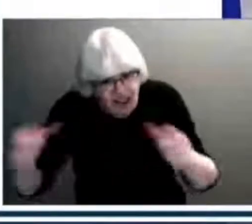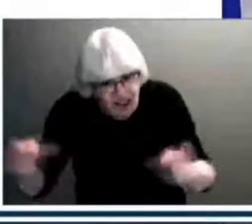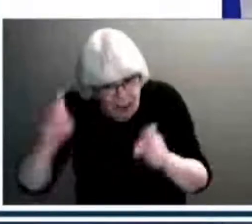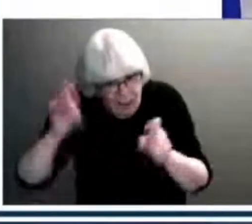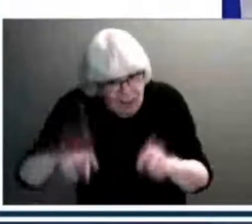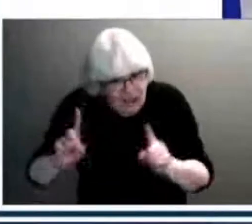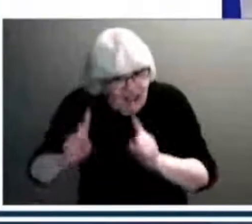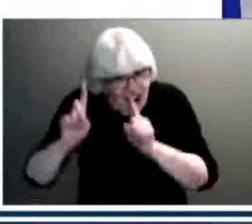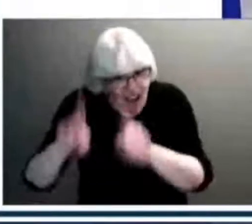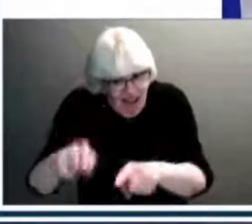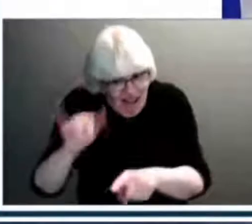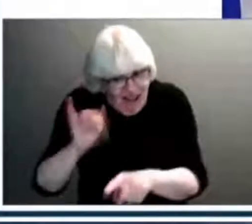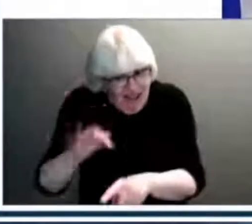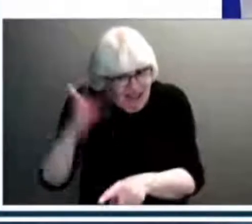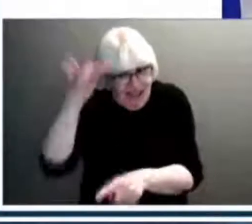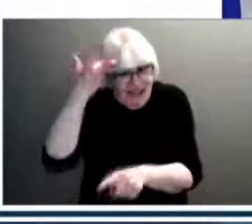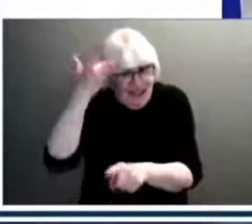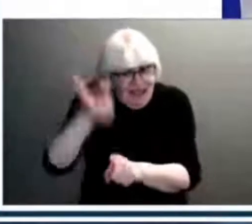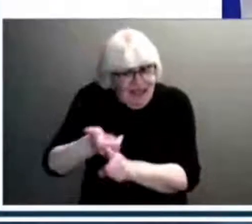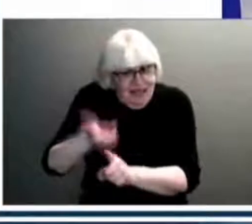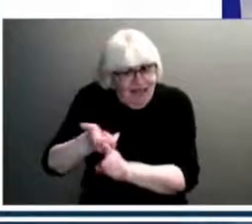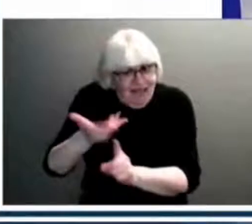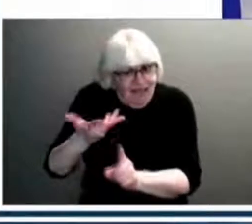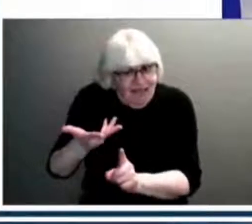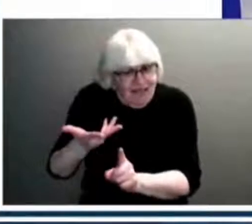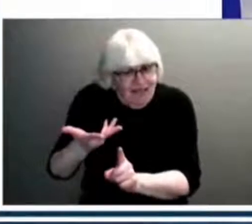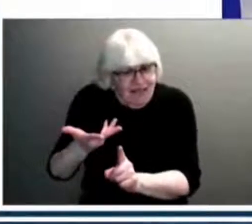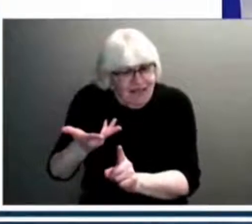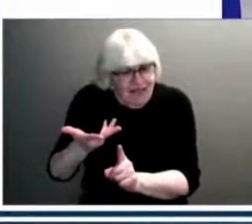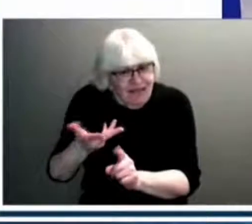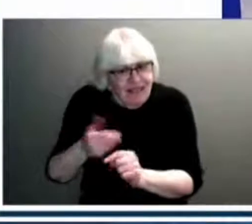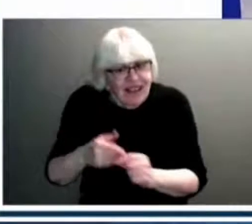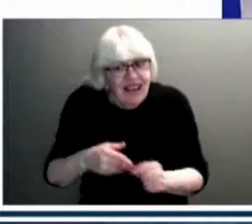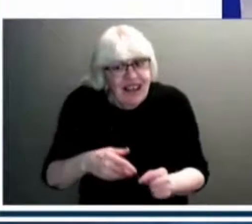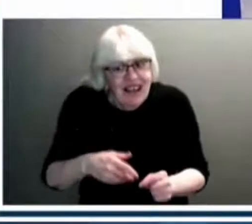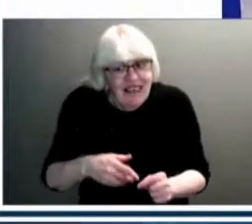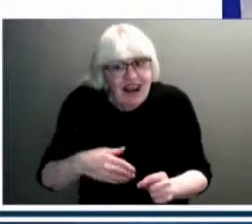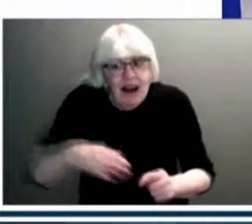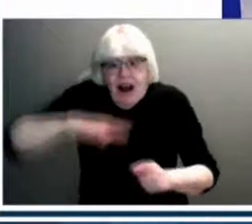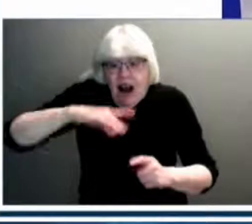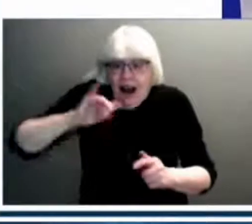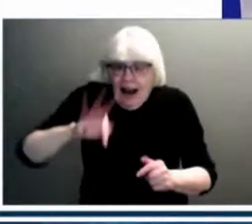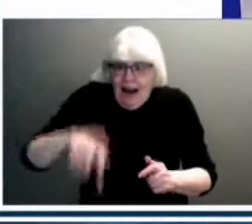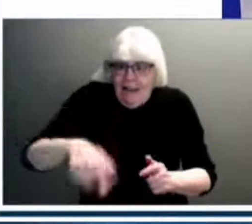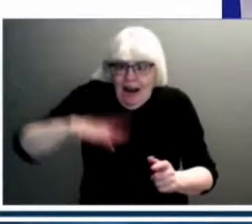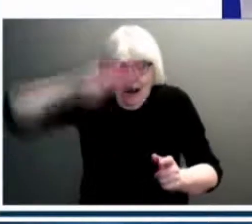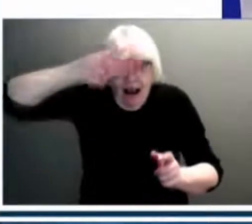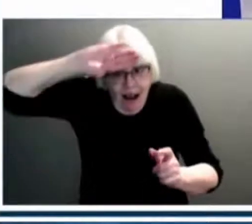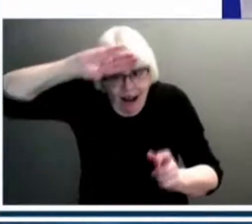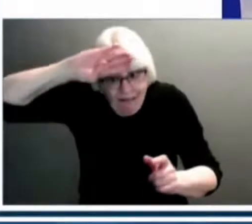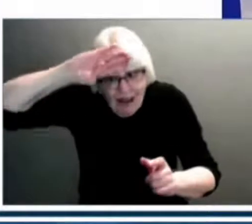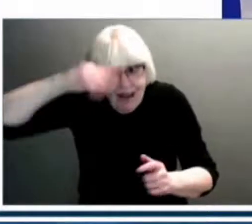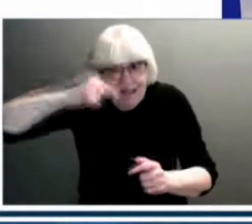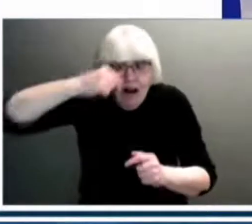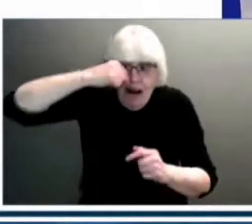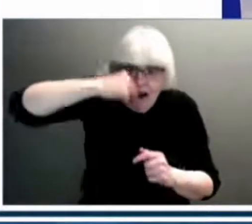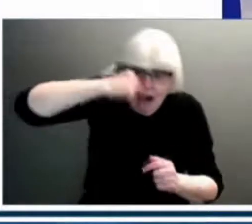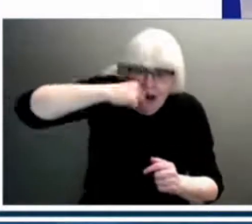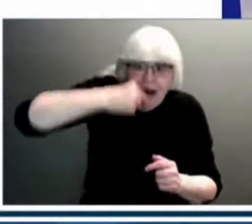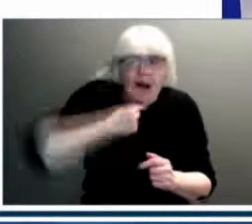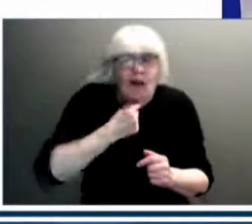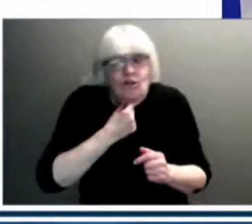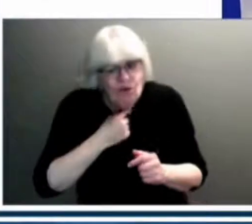If you have symptoms, yes, stay home, no question. Do not try to game the system and go to school to get a test. That